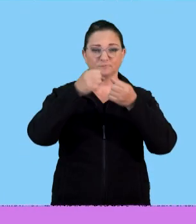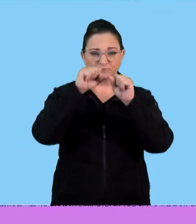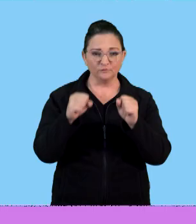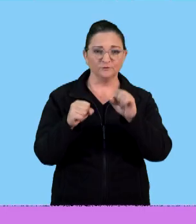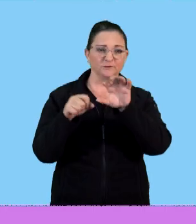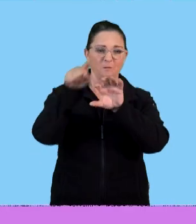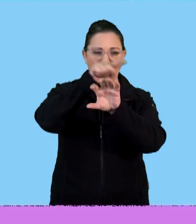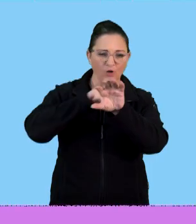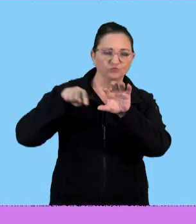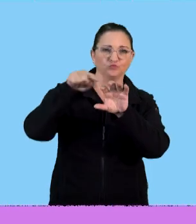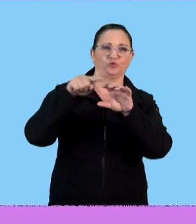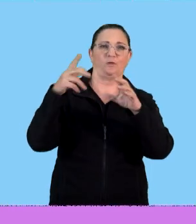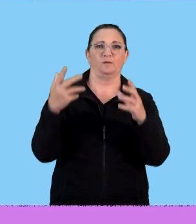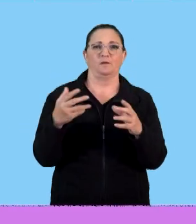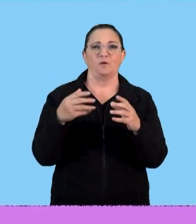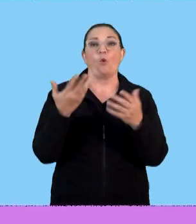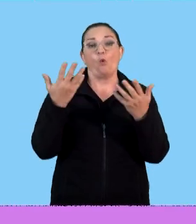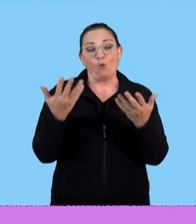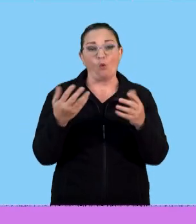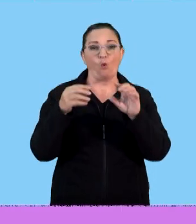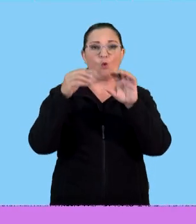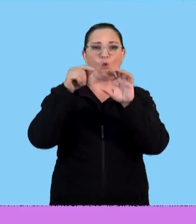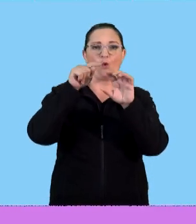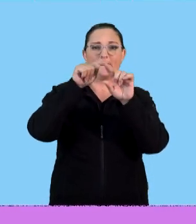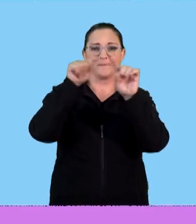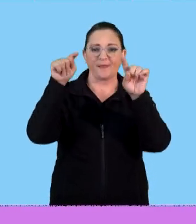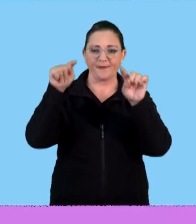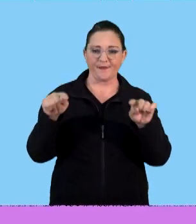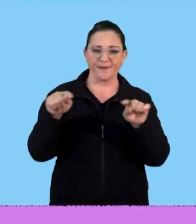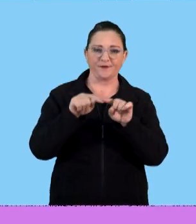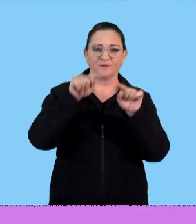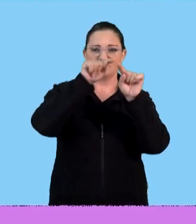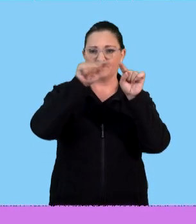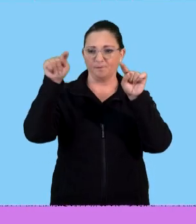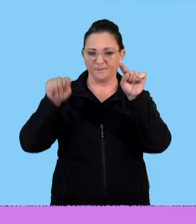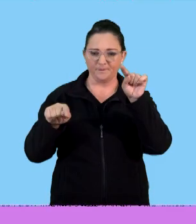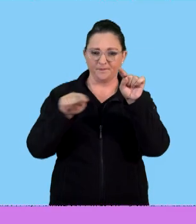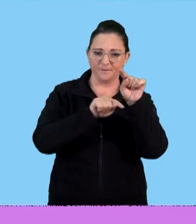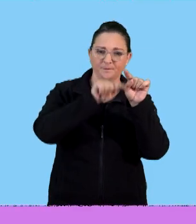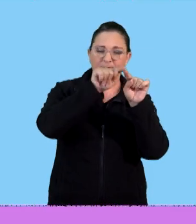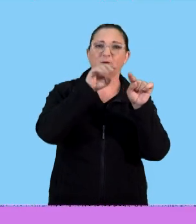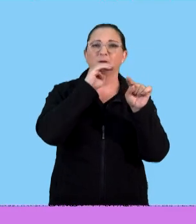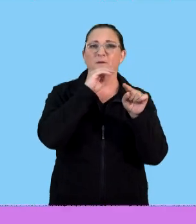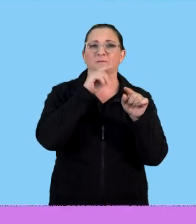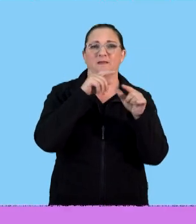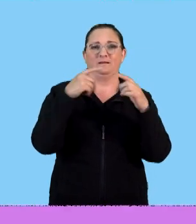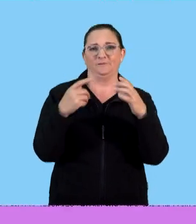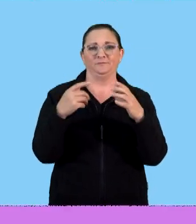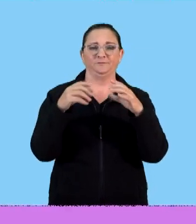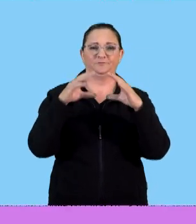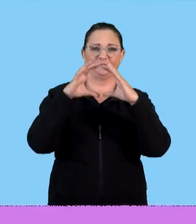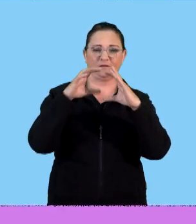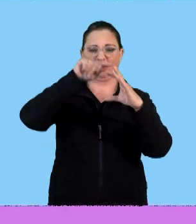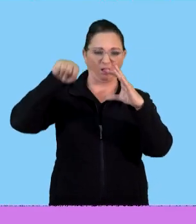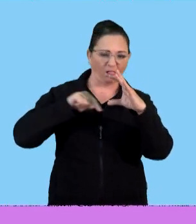the outside of a shape, or it's the continuous line forming the boundary of a closed